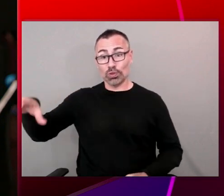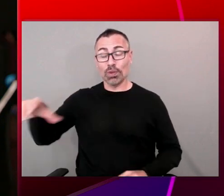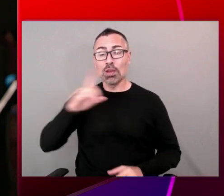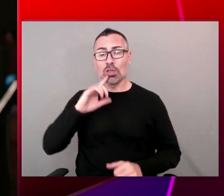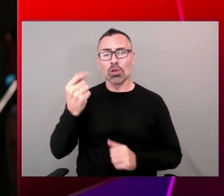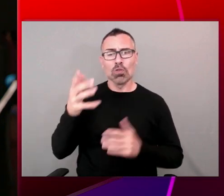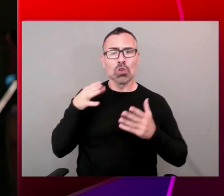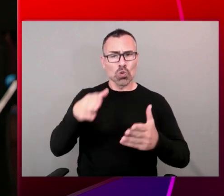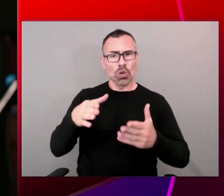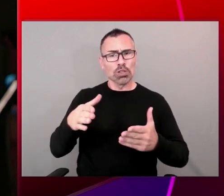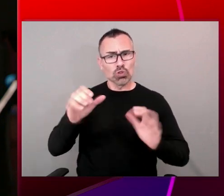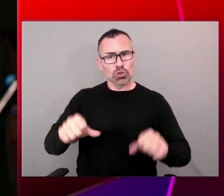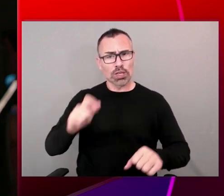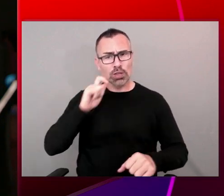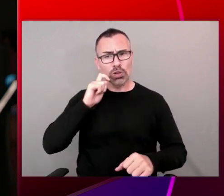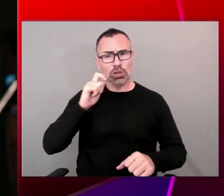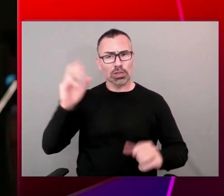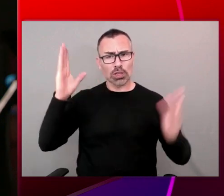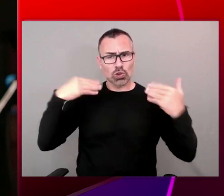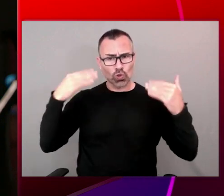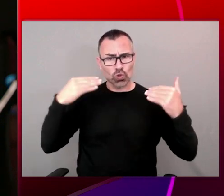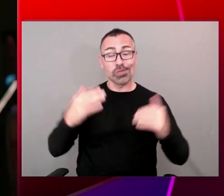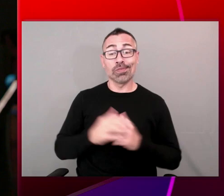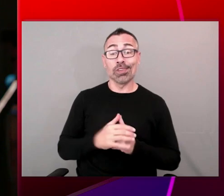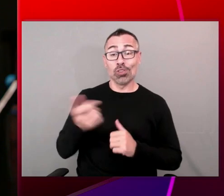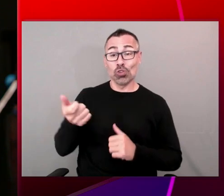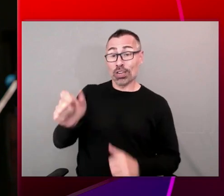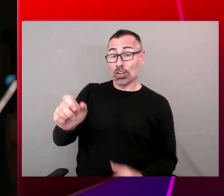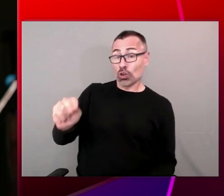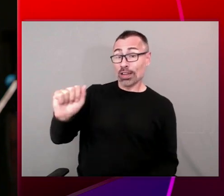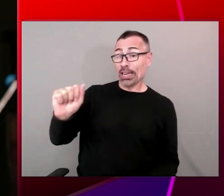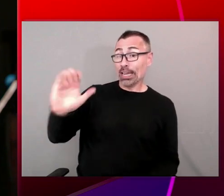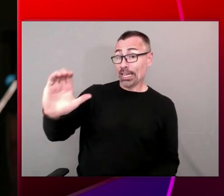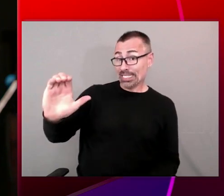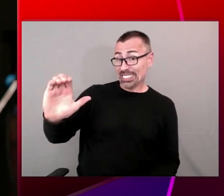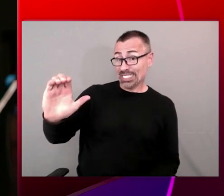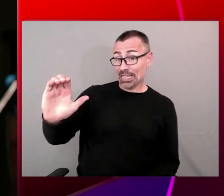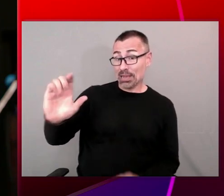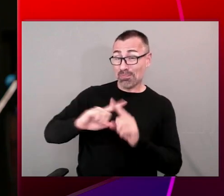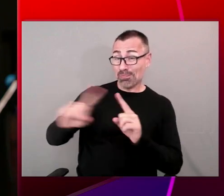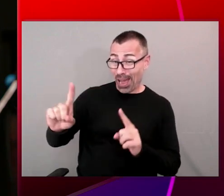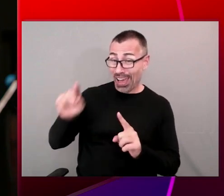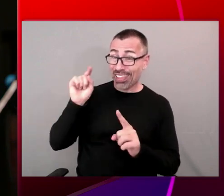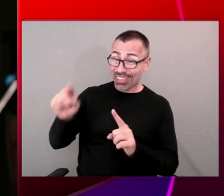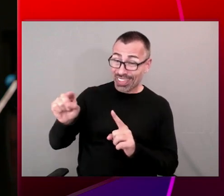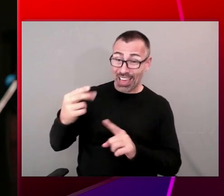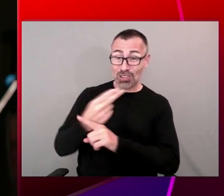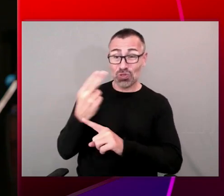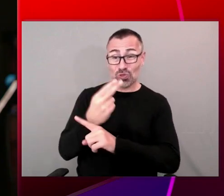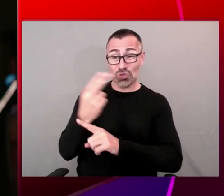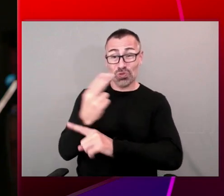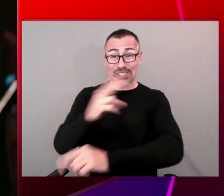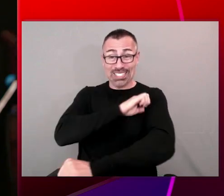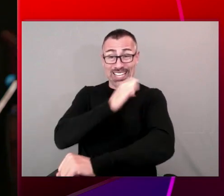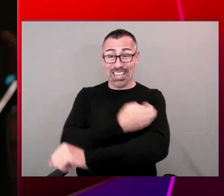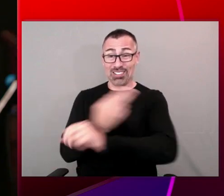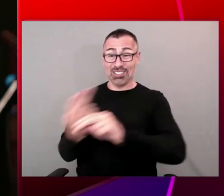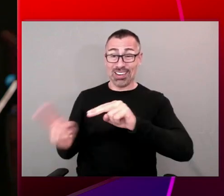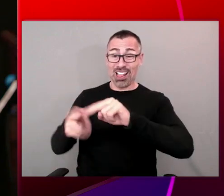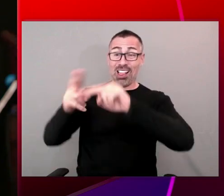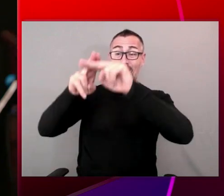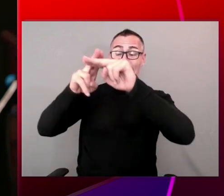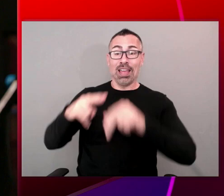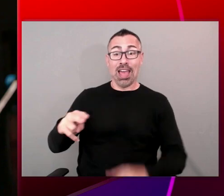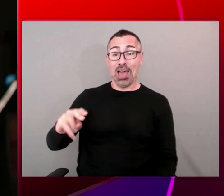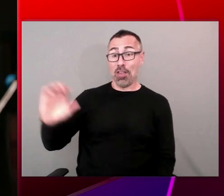air conditioner, but the problem with that is it uses a lot more energy. And then your carbon is going to be exactly. out, And those two goals that we